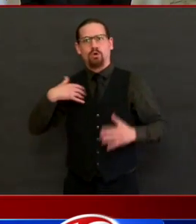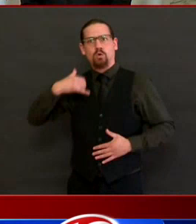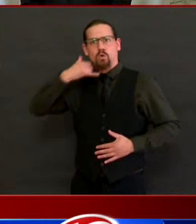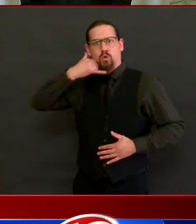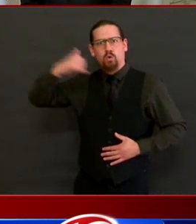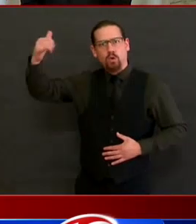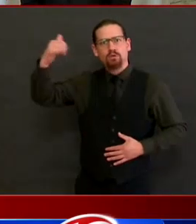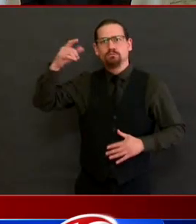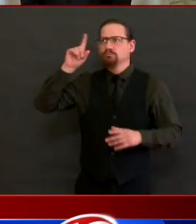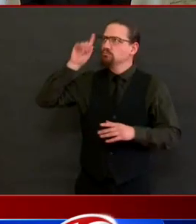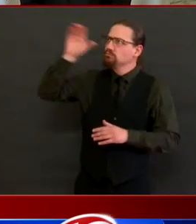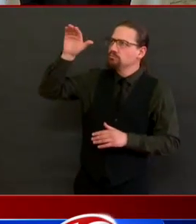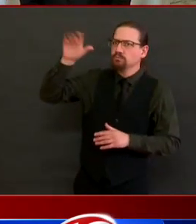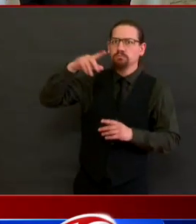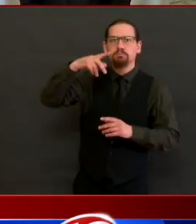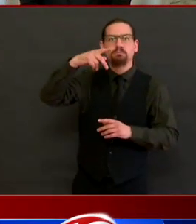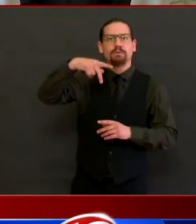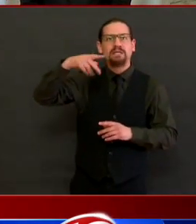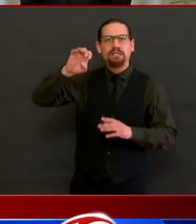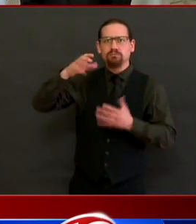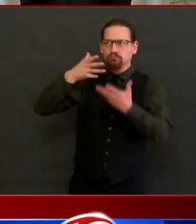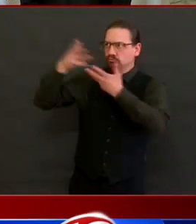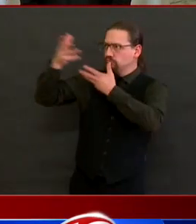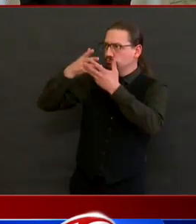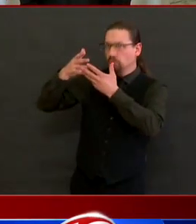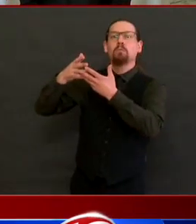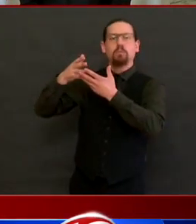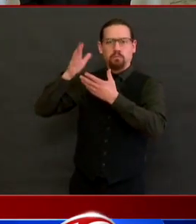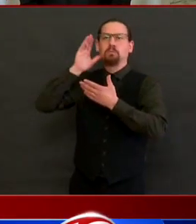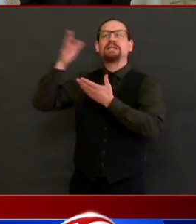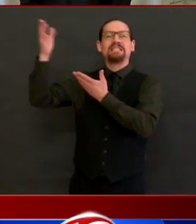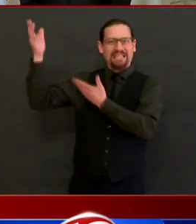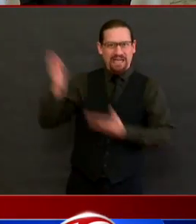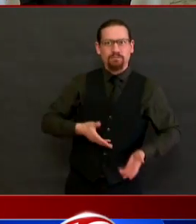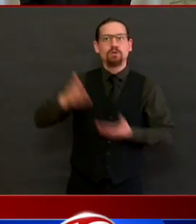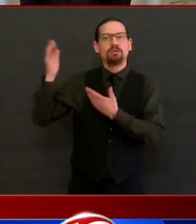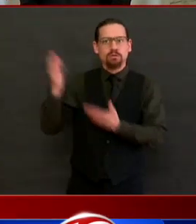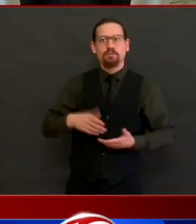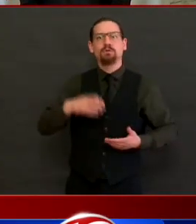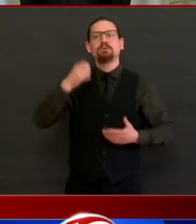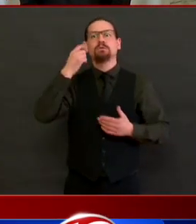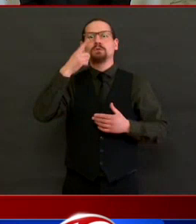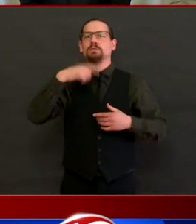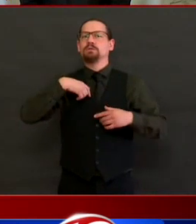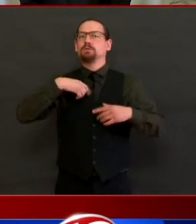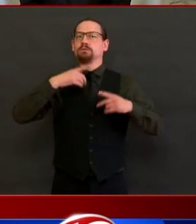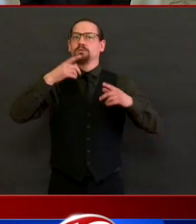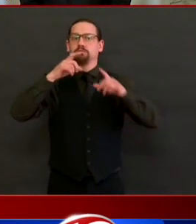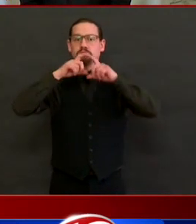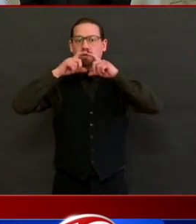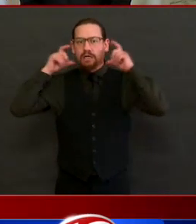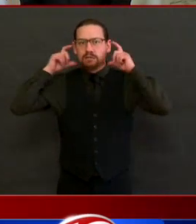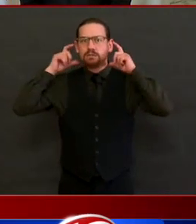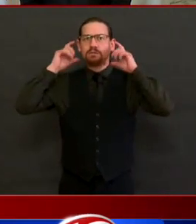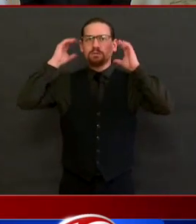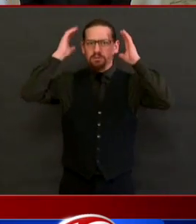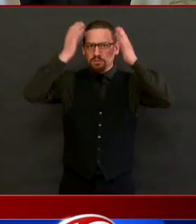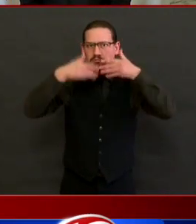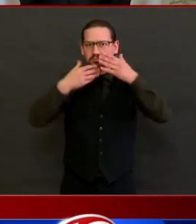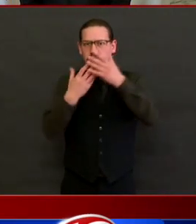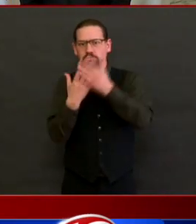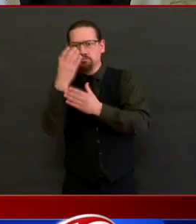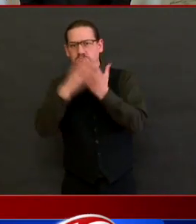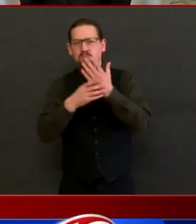masks. We are struggling to get gowns. That's a difficult thing right now for whatever reason. We are placed a huge order for